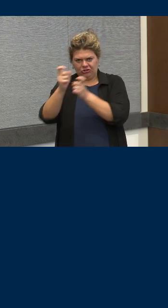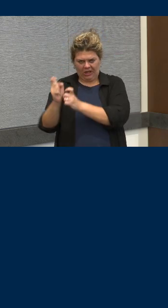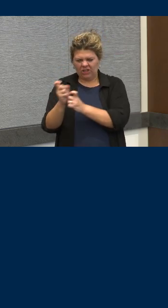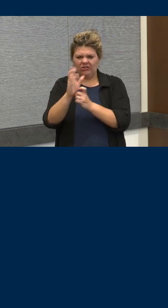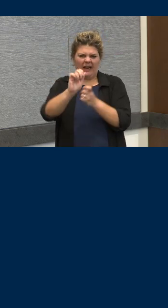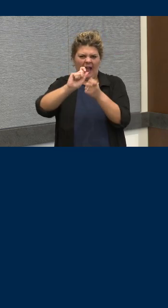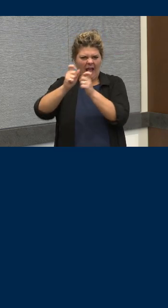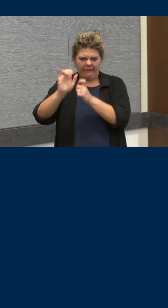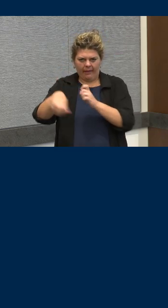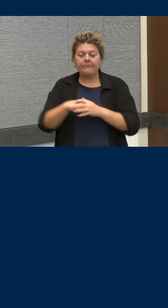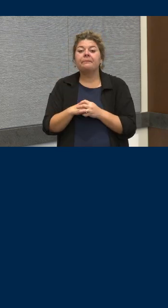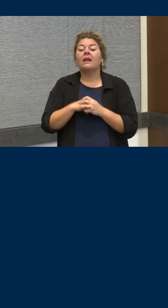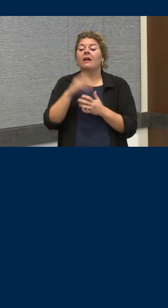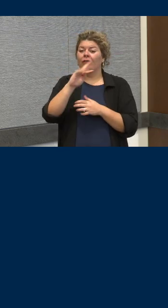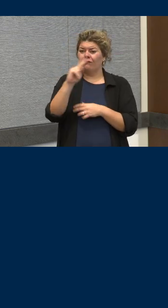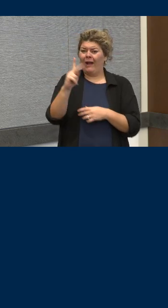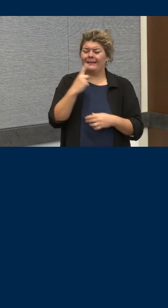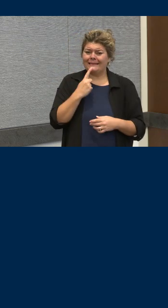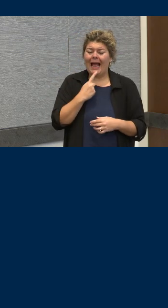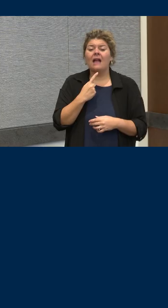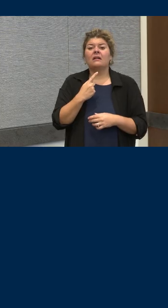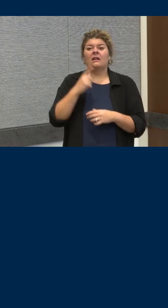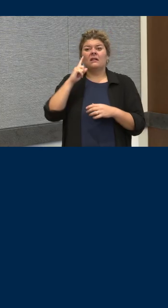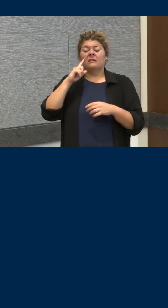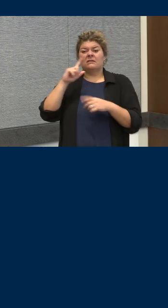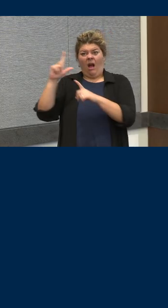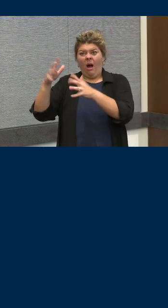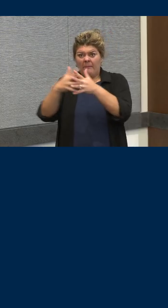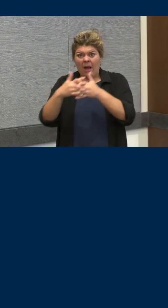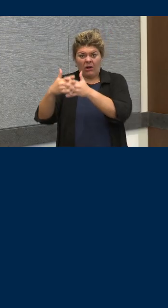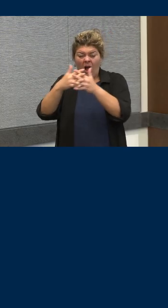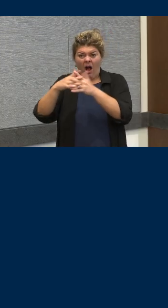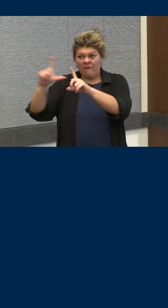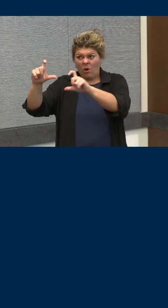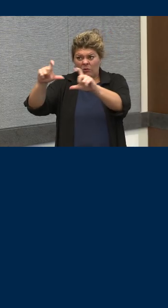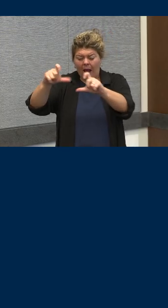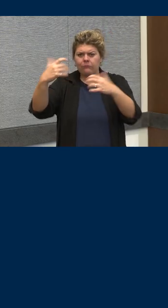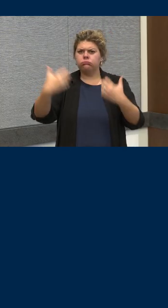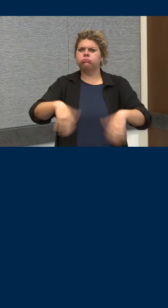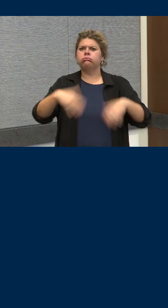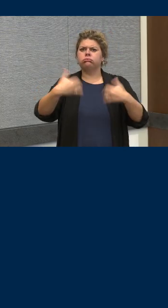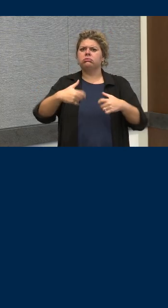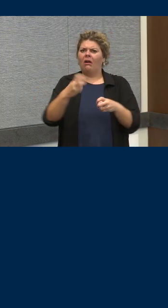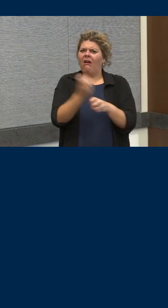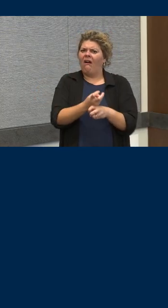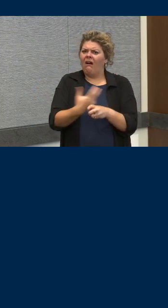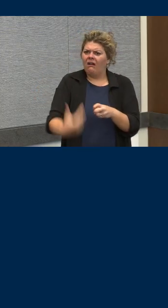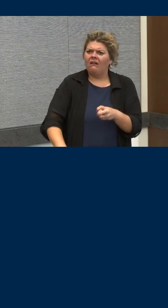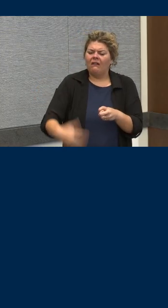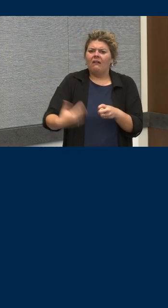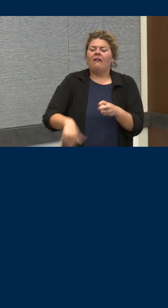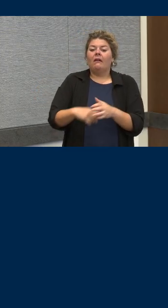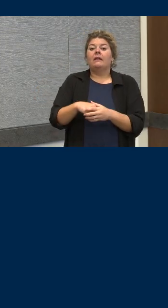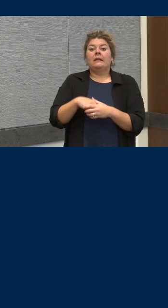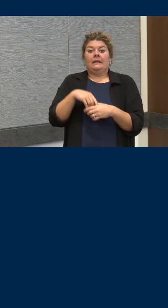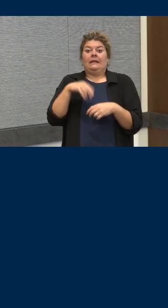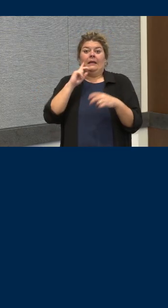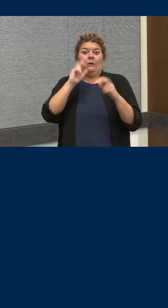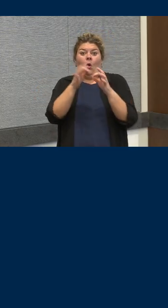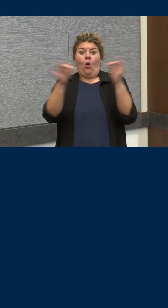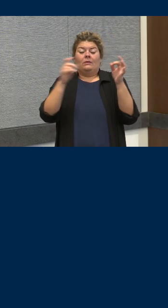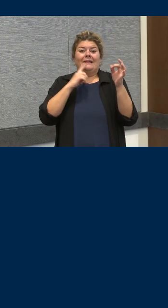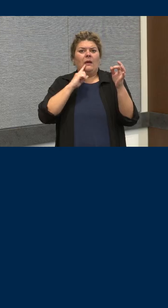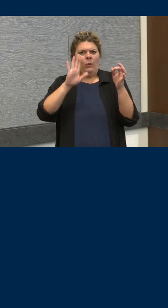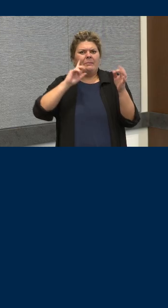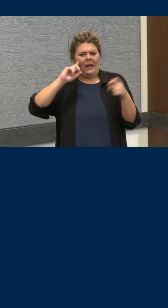Frank admitted, "The photographing of America is a large order. Read it all literally, the phrase would be an